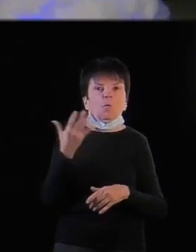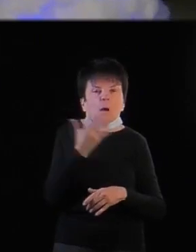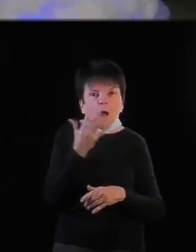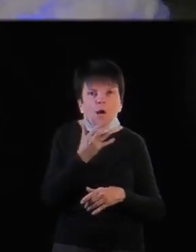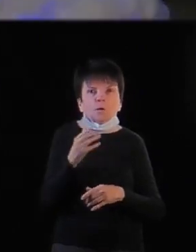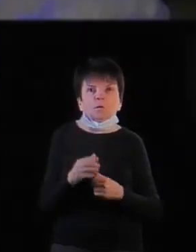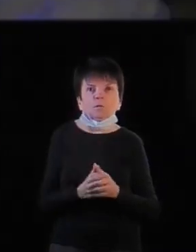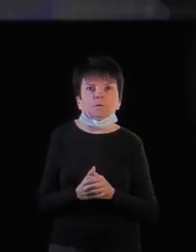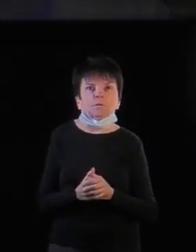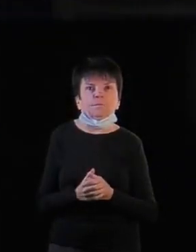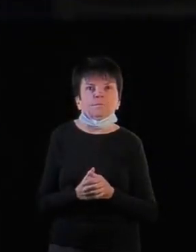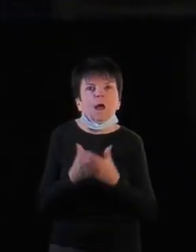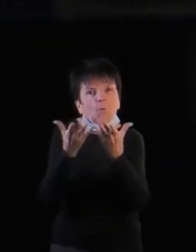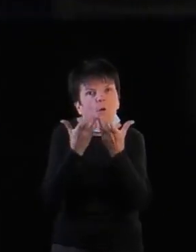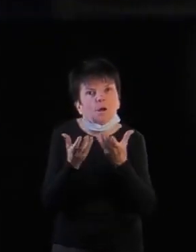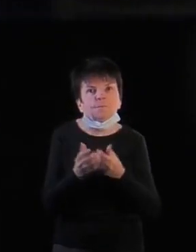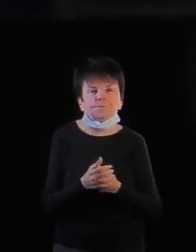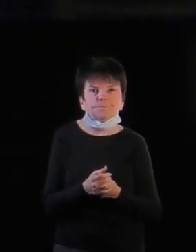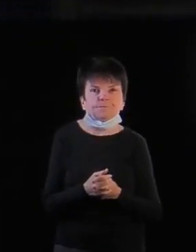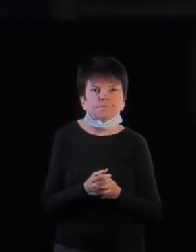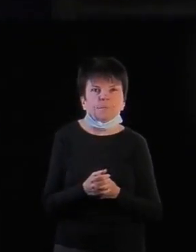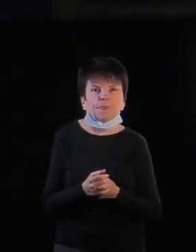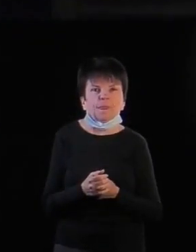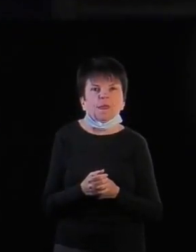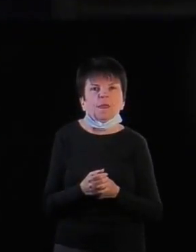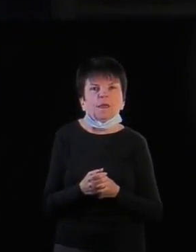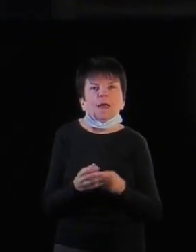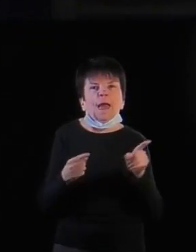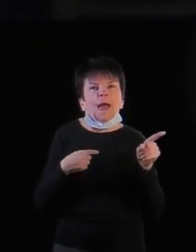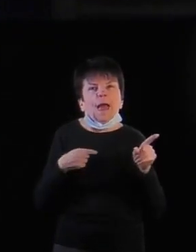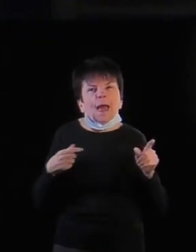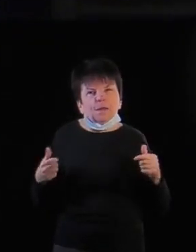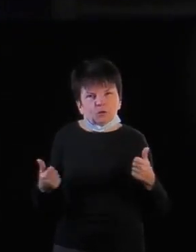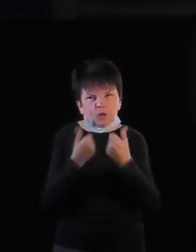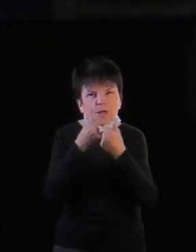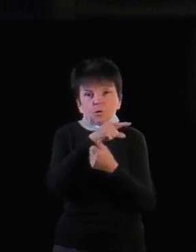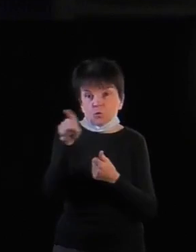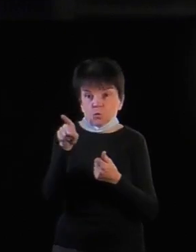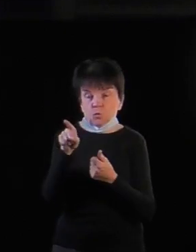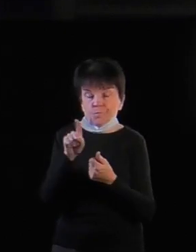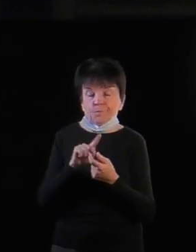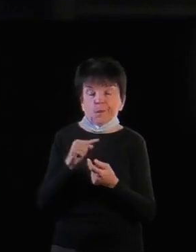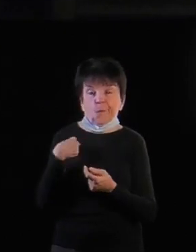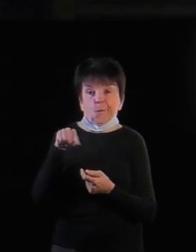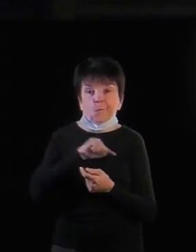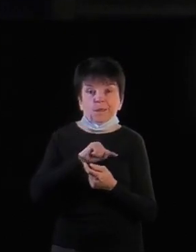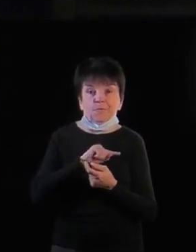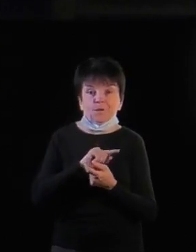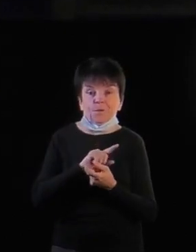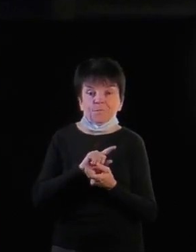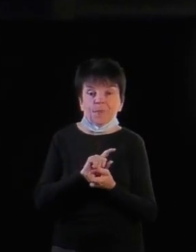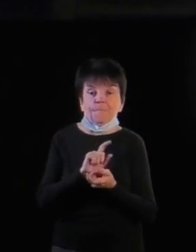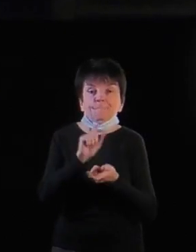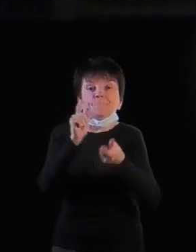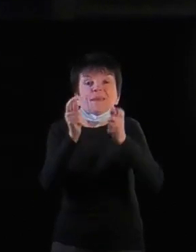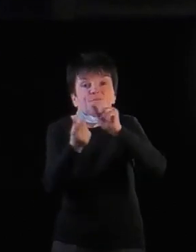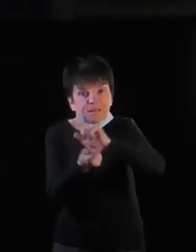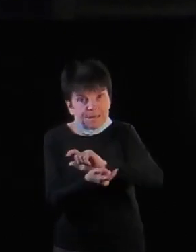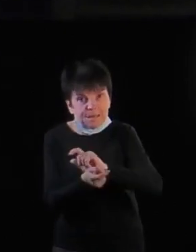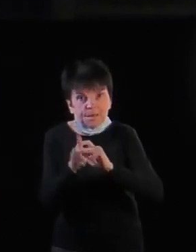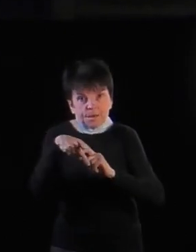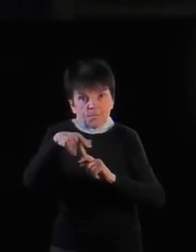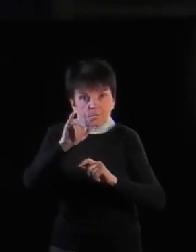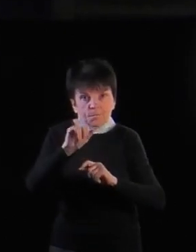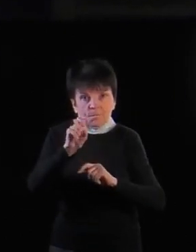advocate. I want to challenge you, as we have now pivoted again, we tend to use that word a lot around here during